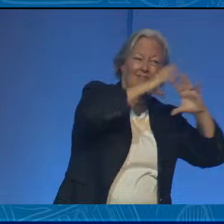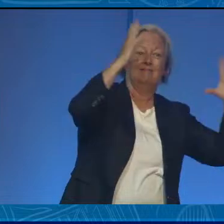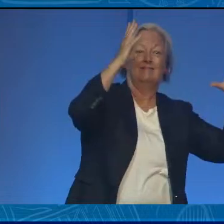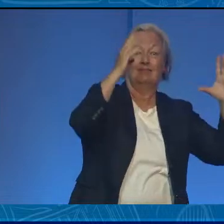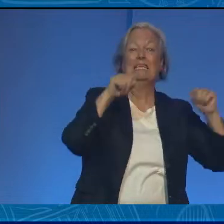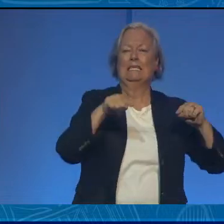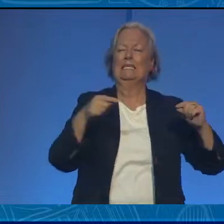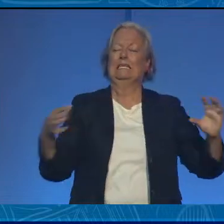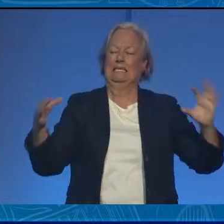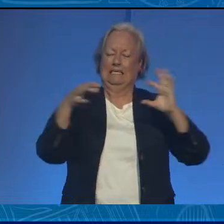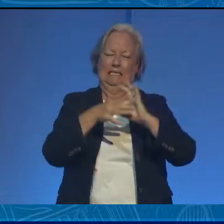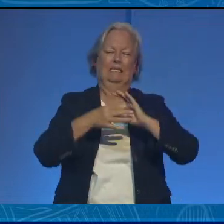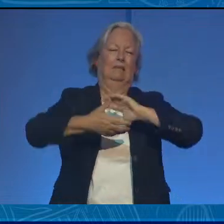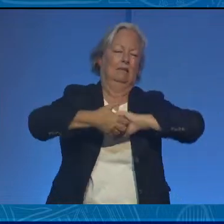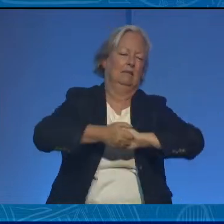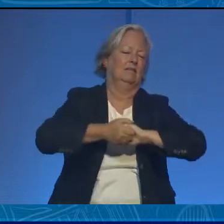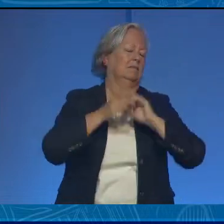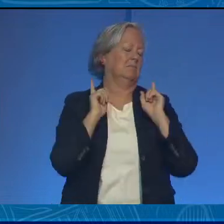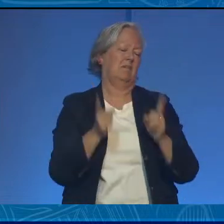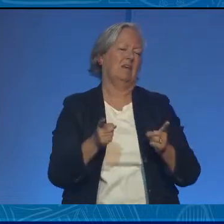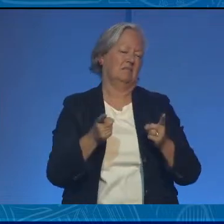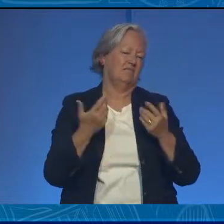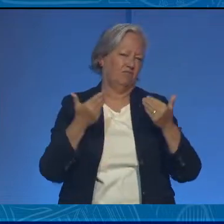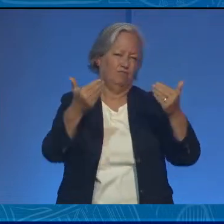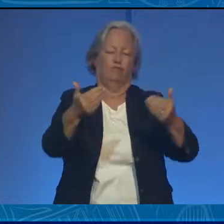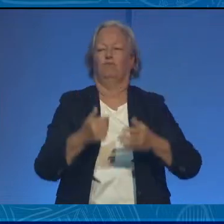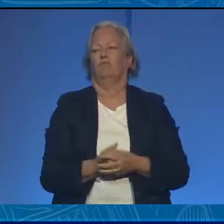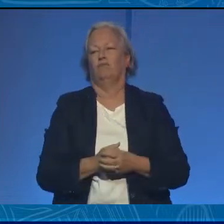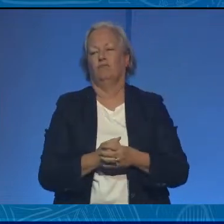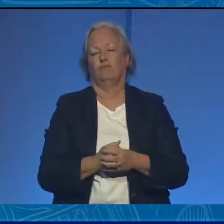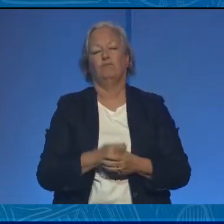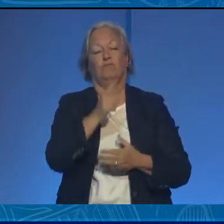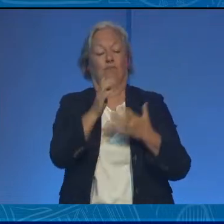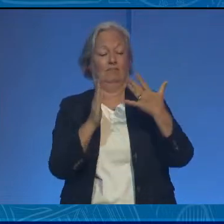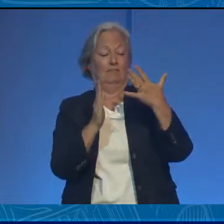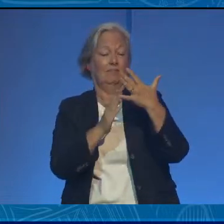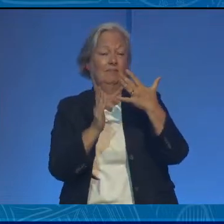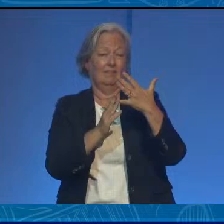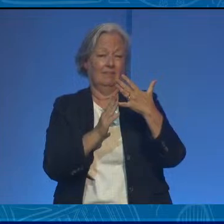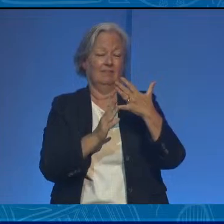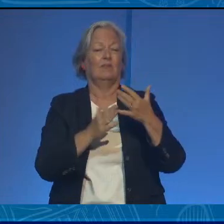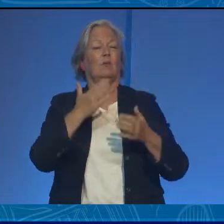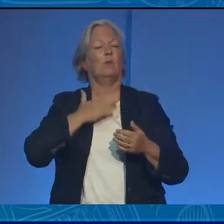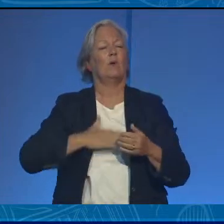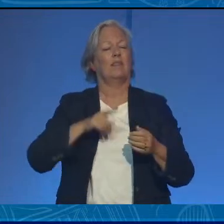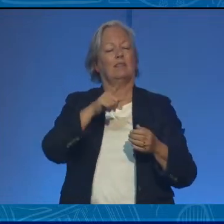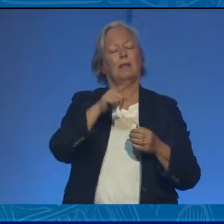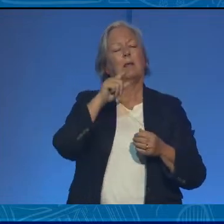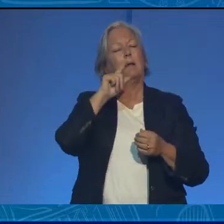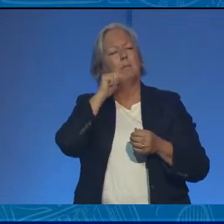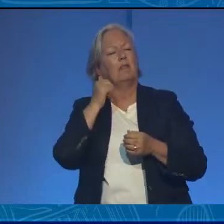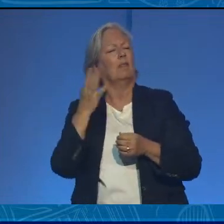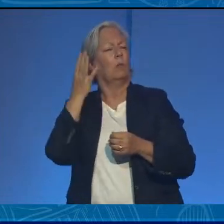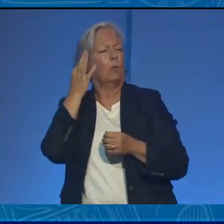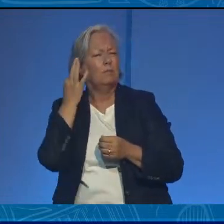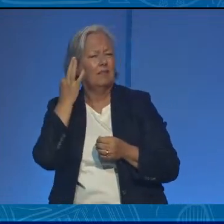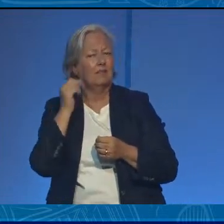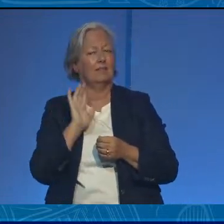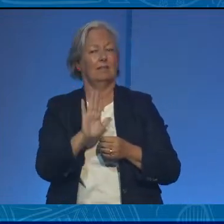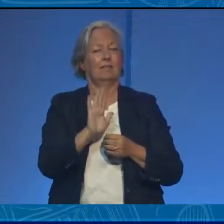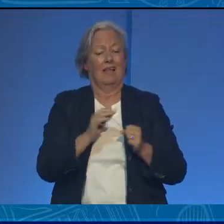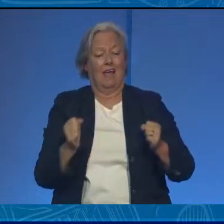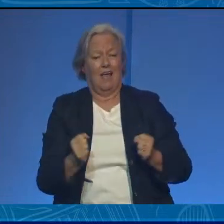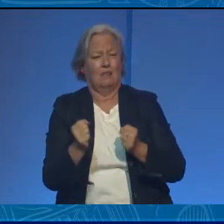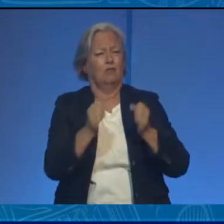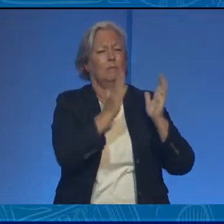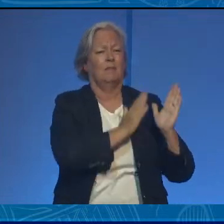well. Finally, implementing the Gender Action Plan requires investment in capacity building